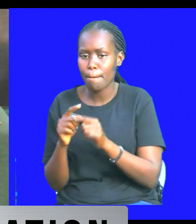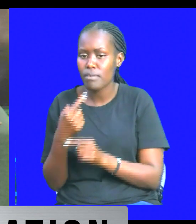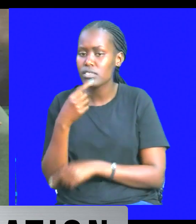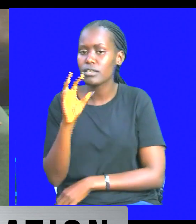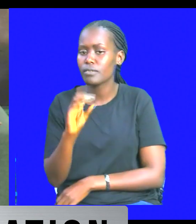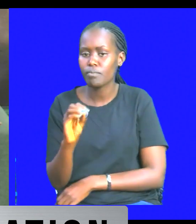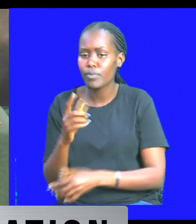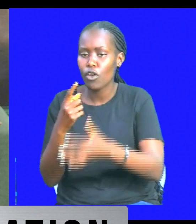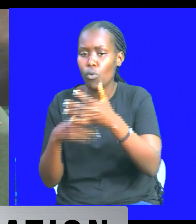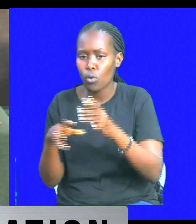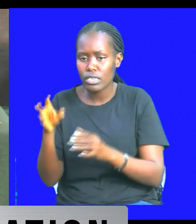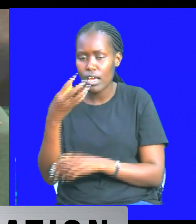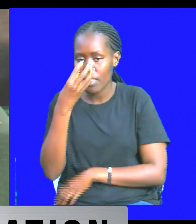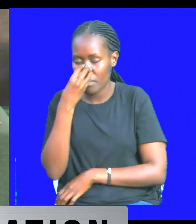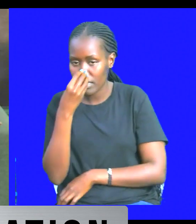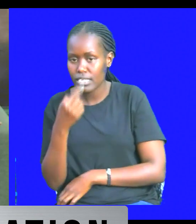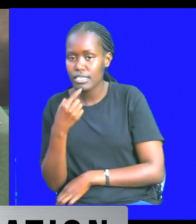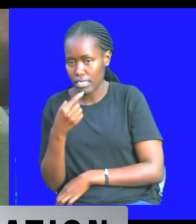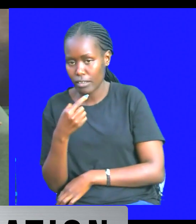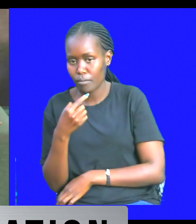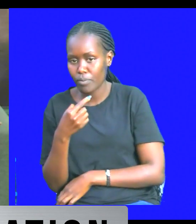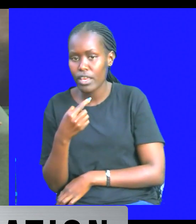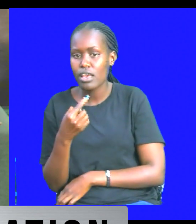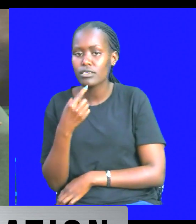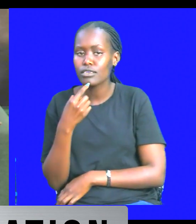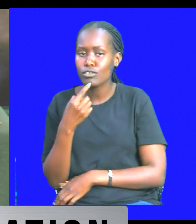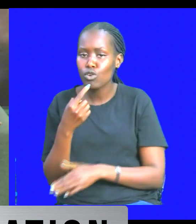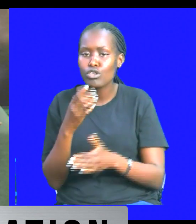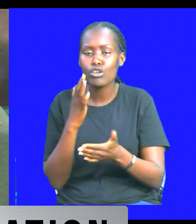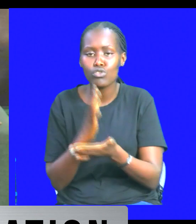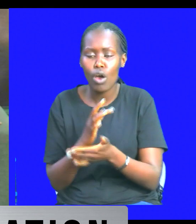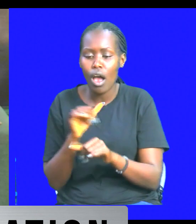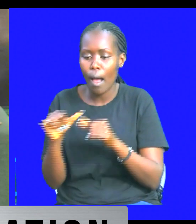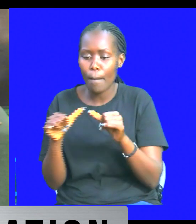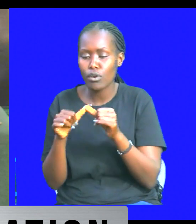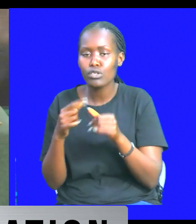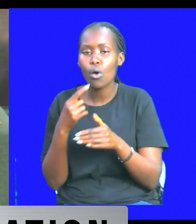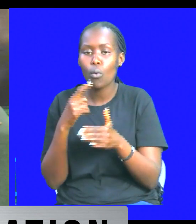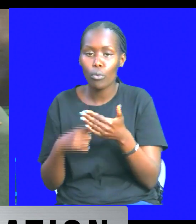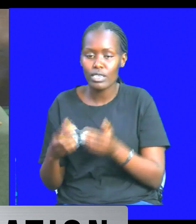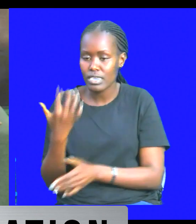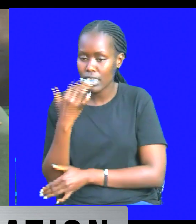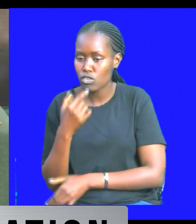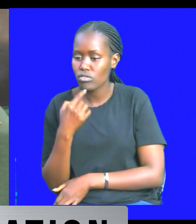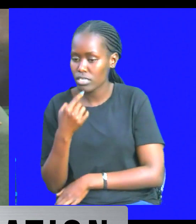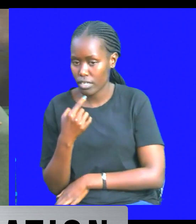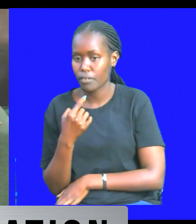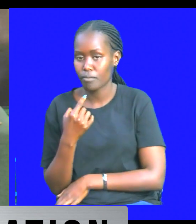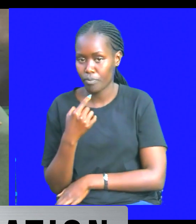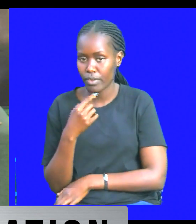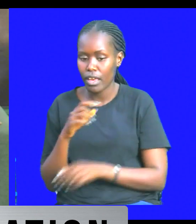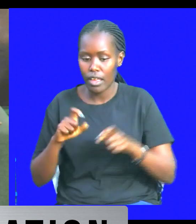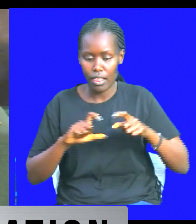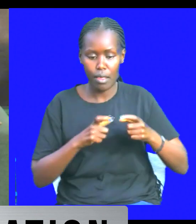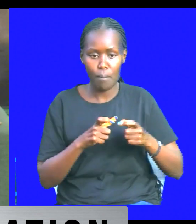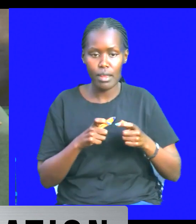is saying is not exactly what the deputy is saying. And being in the media